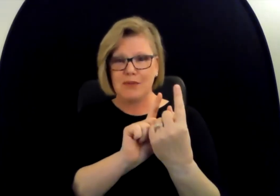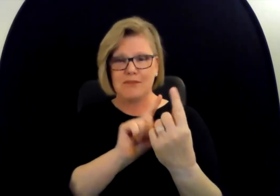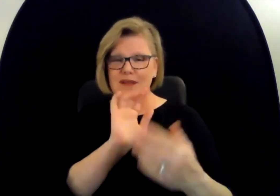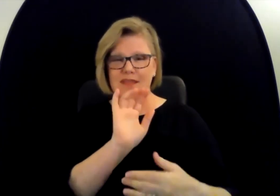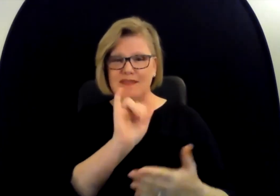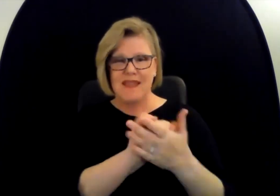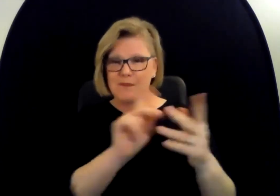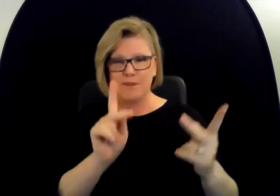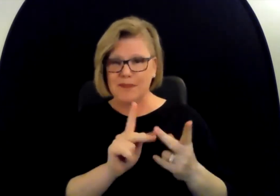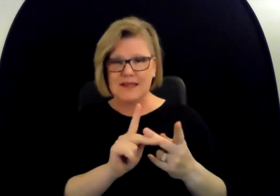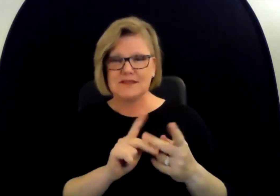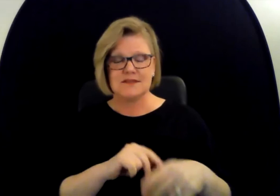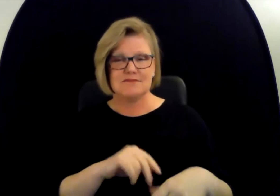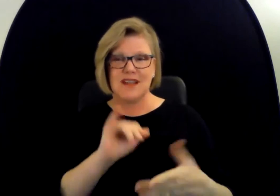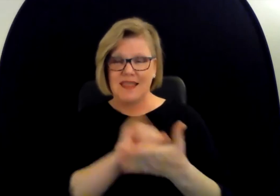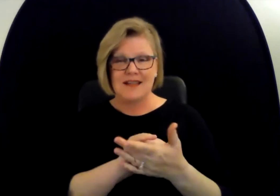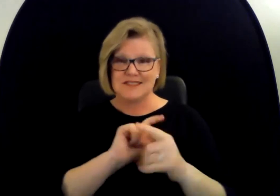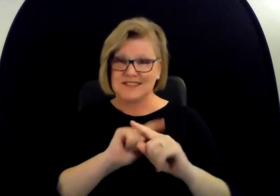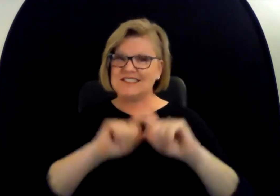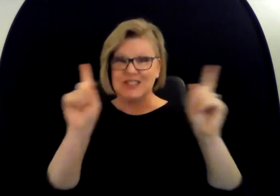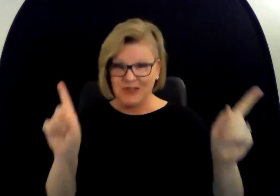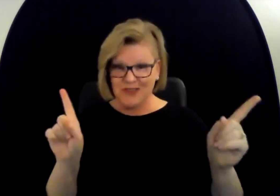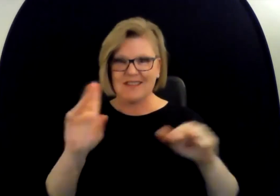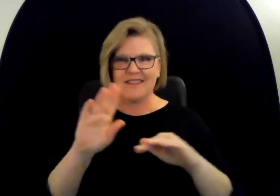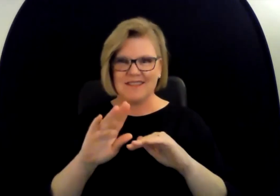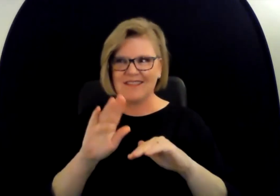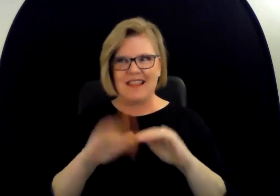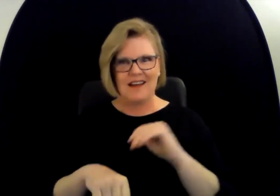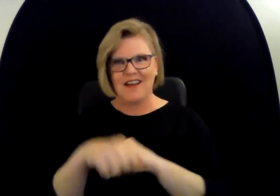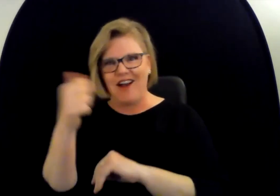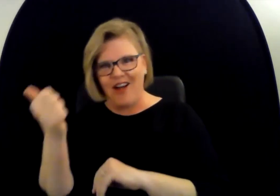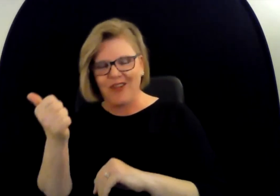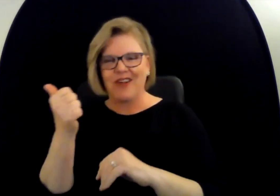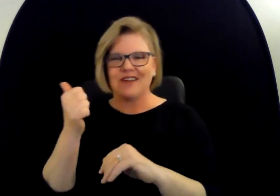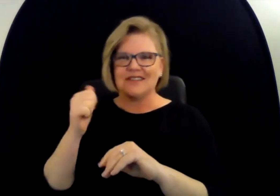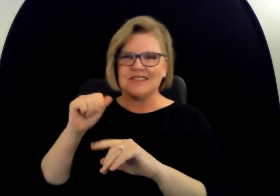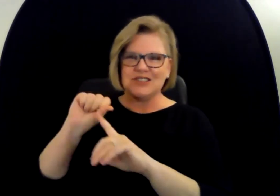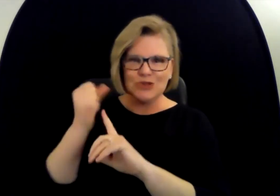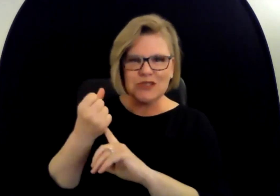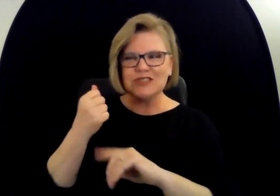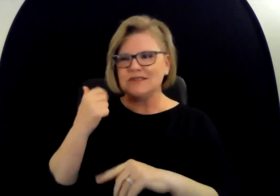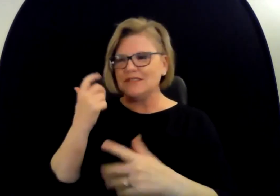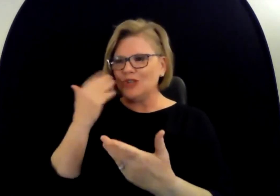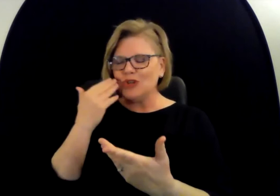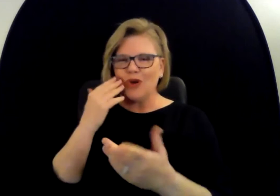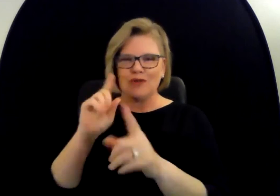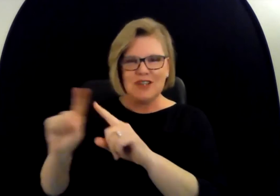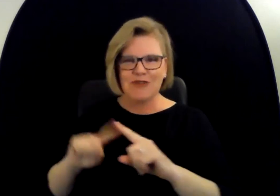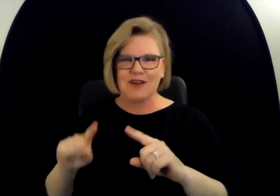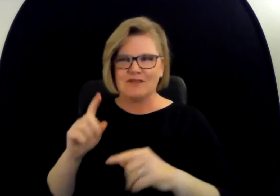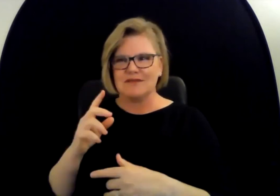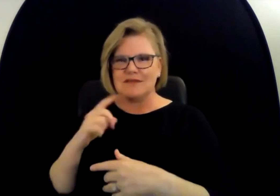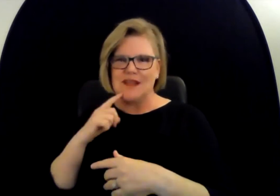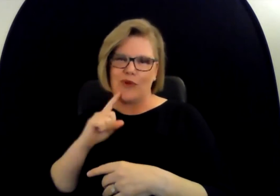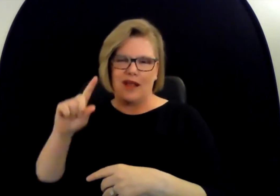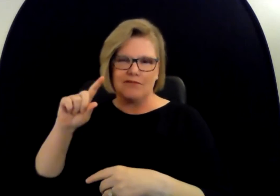is very abnormal to a lot of individuals who are actively working with individuals in abstinence-based